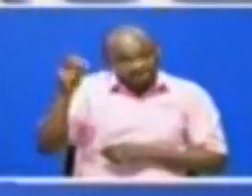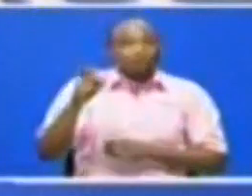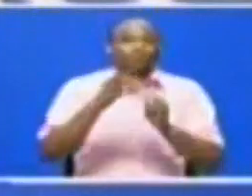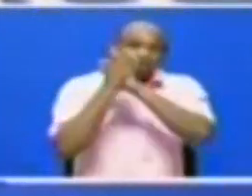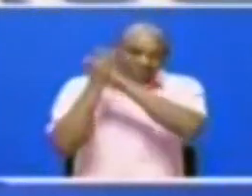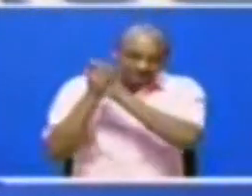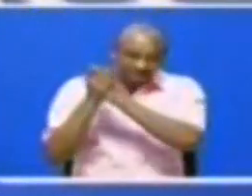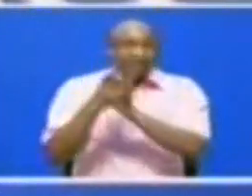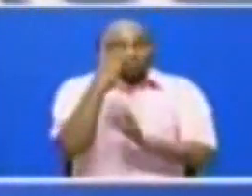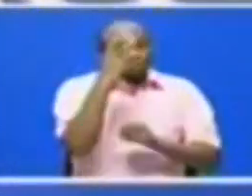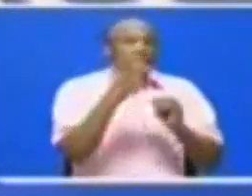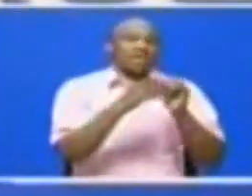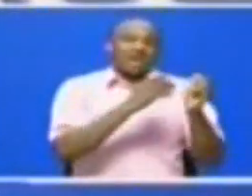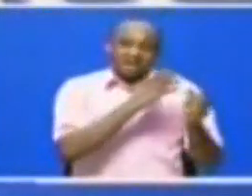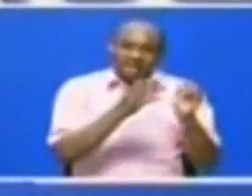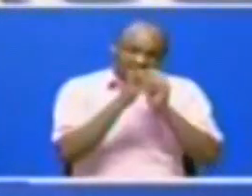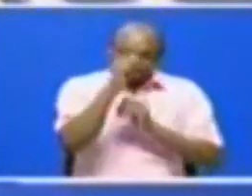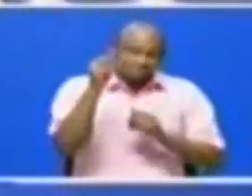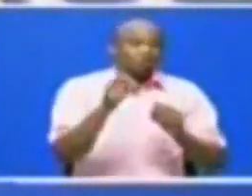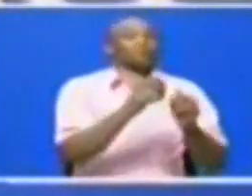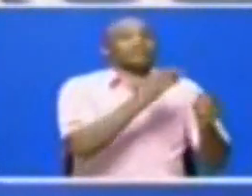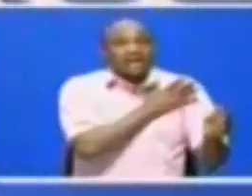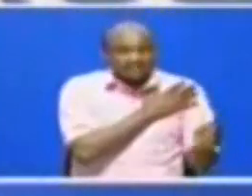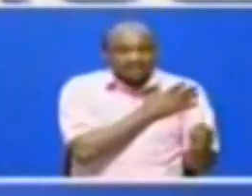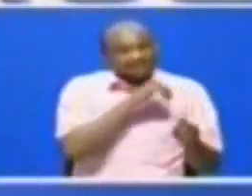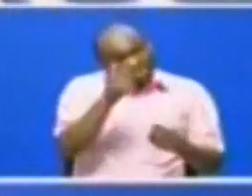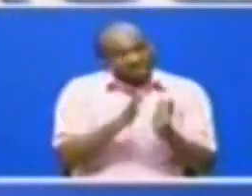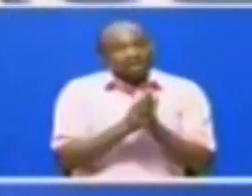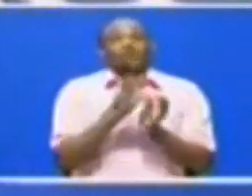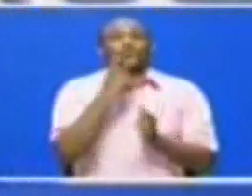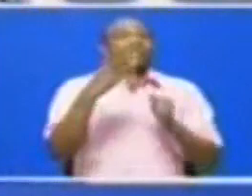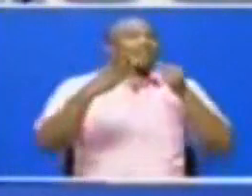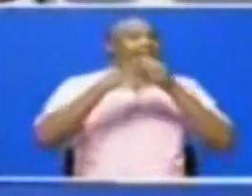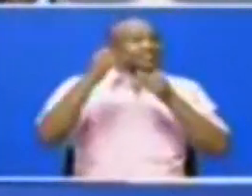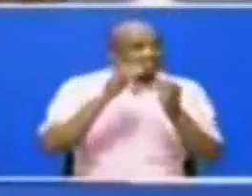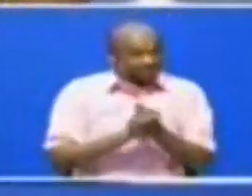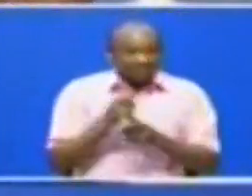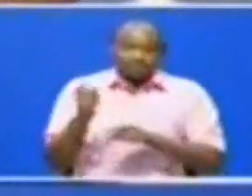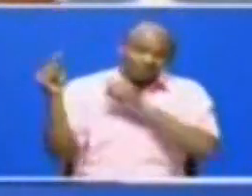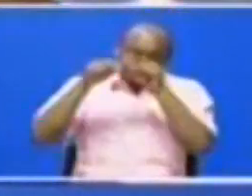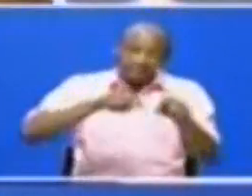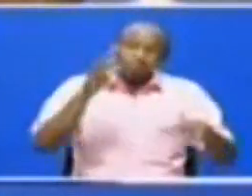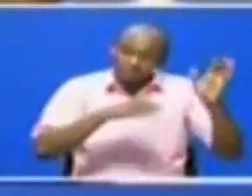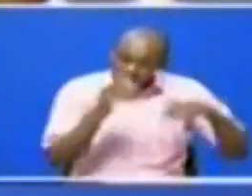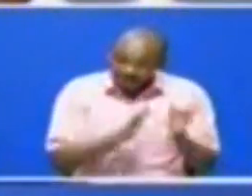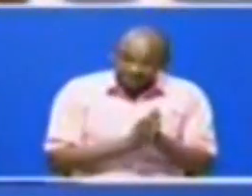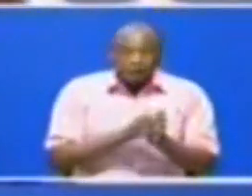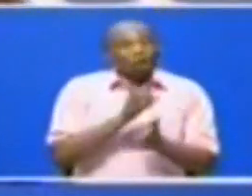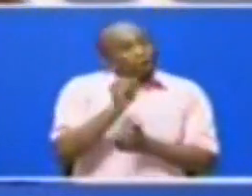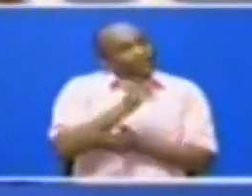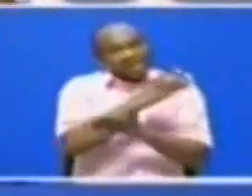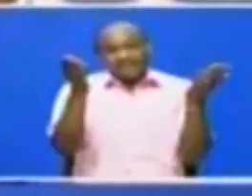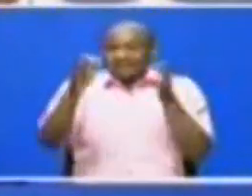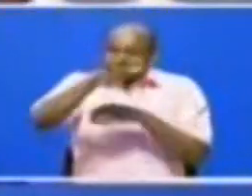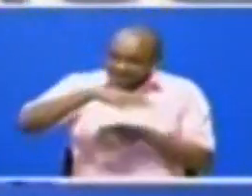two agents of NASA, and a policeman. There are only 290 constituencies. Then they come to Bomas or whatever place will have been designated